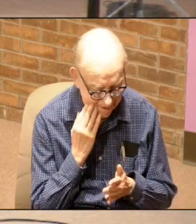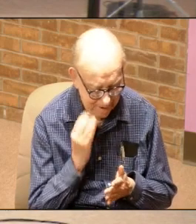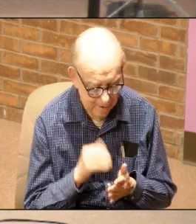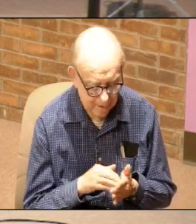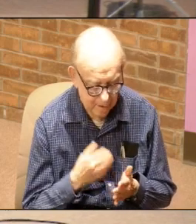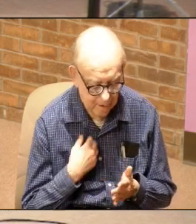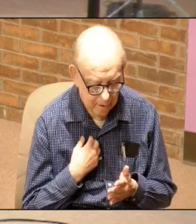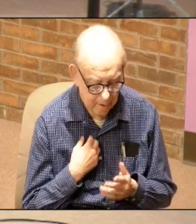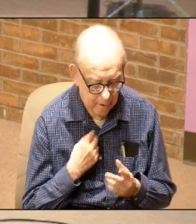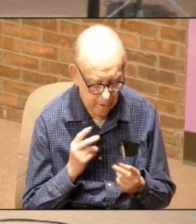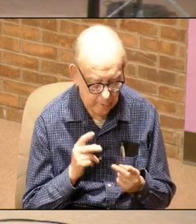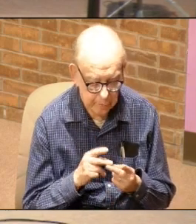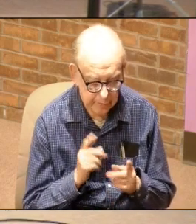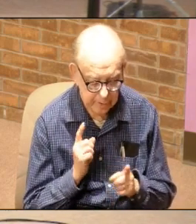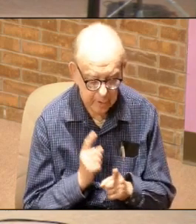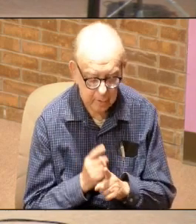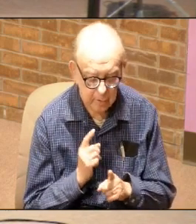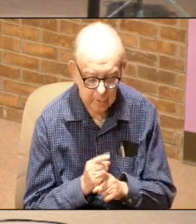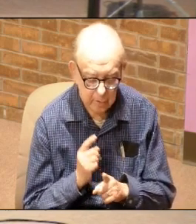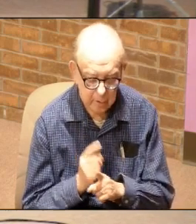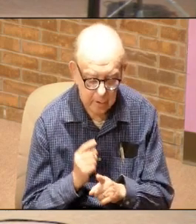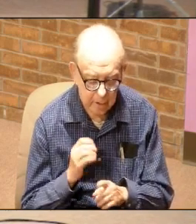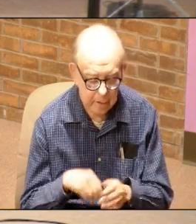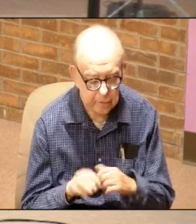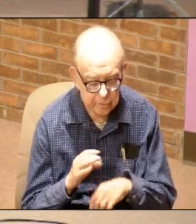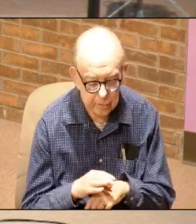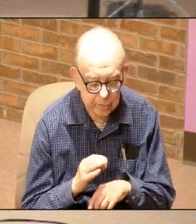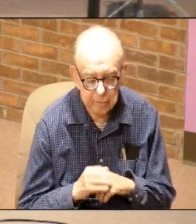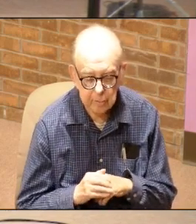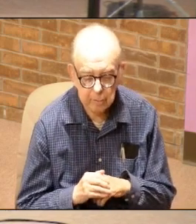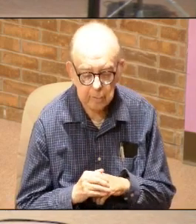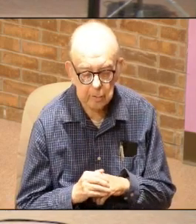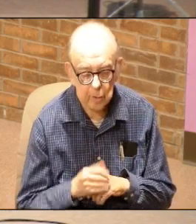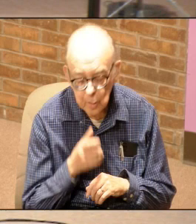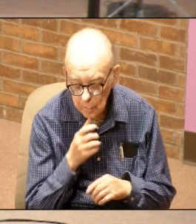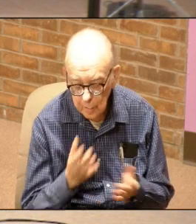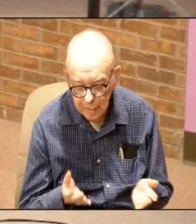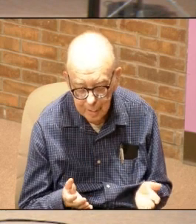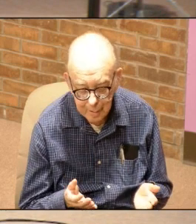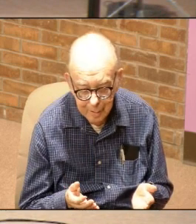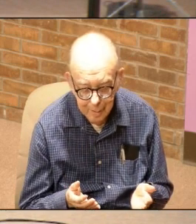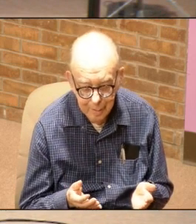that has had perfect attendance in church?